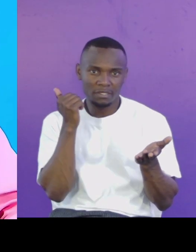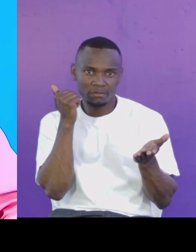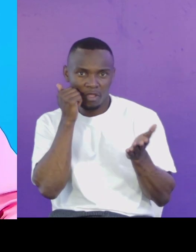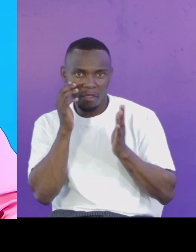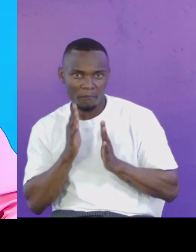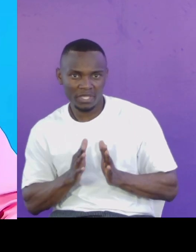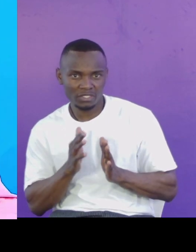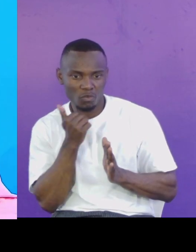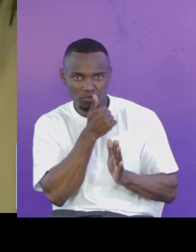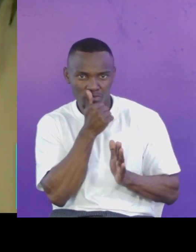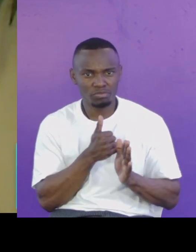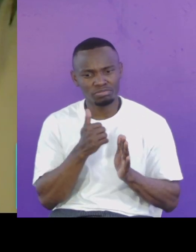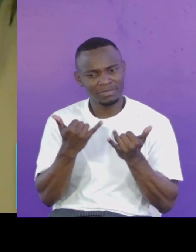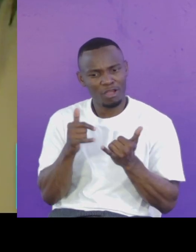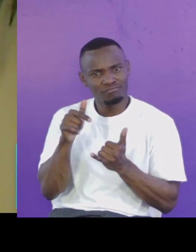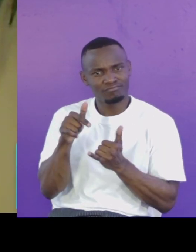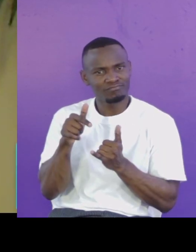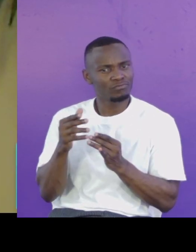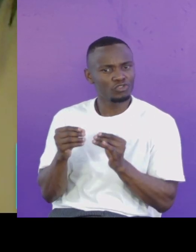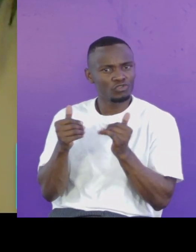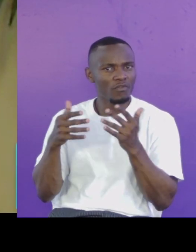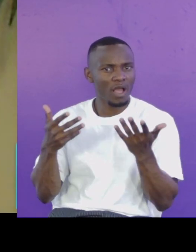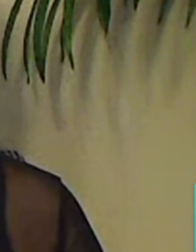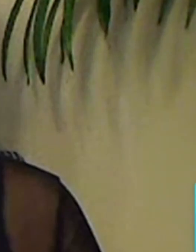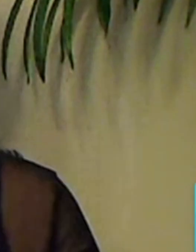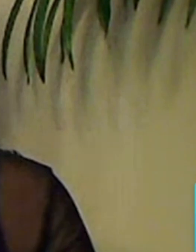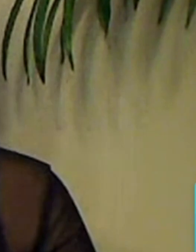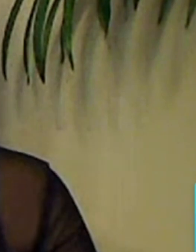confidentiality. How do you go about it?